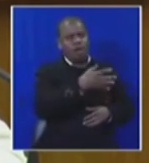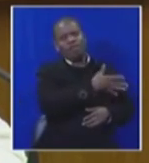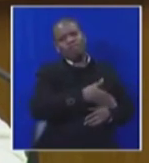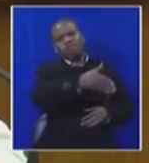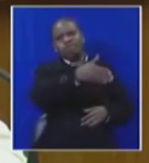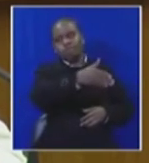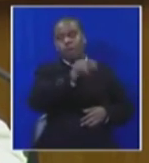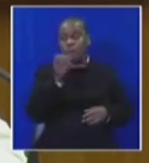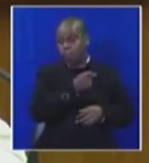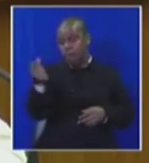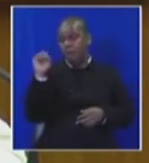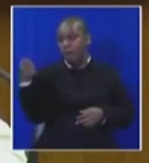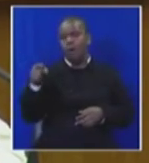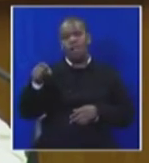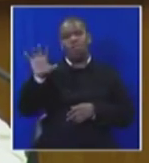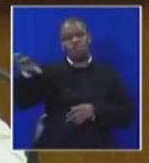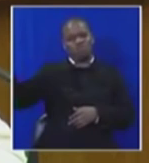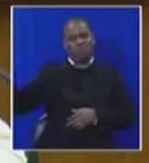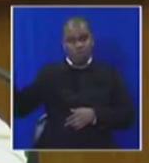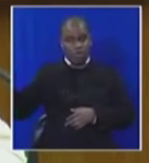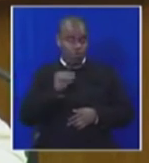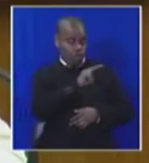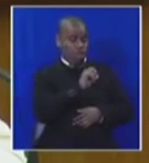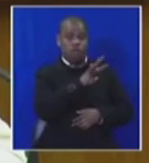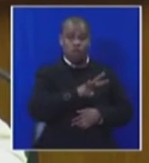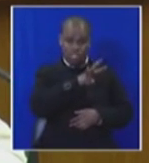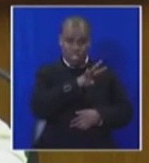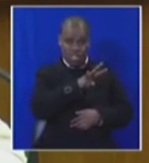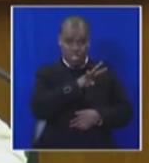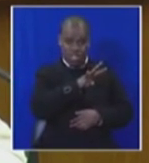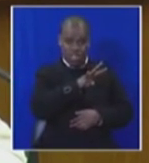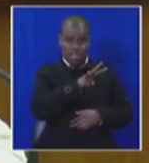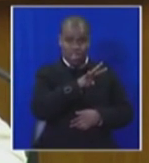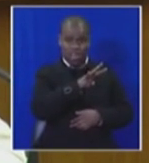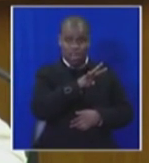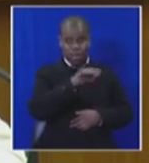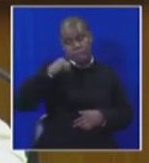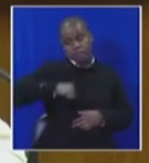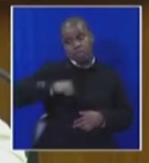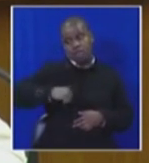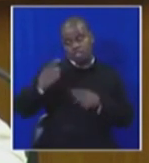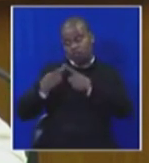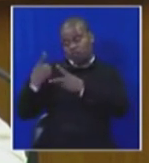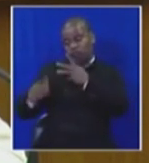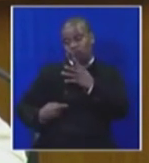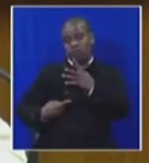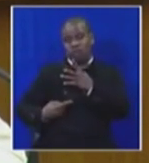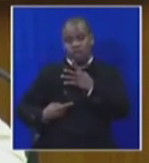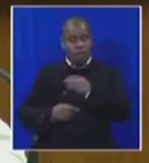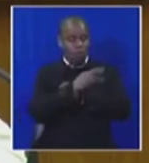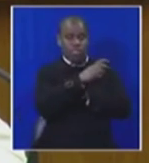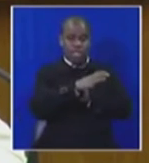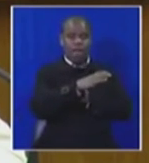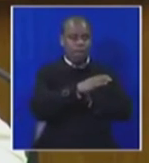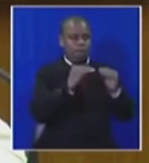other provinces. According to the 2014 non-financial census of municipalities, the Western Cape has the highest proportion